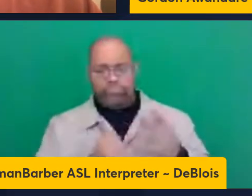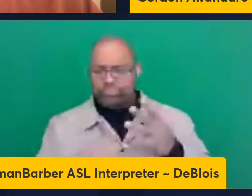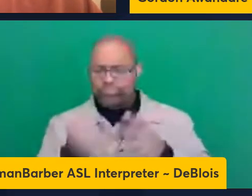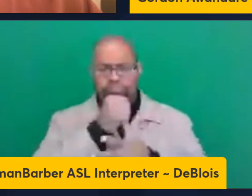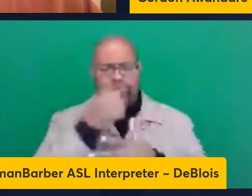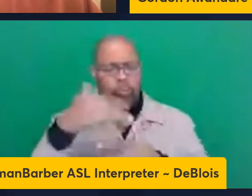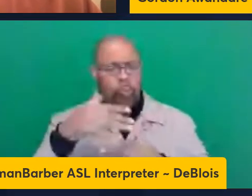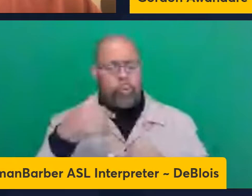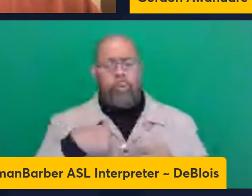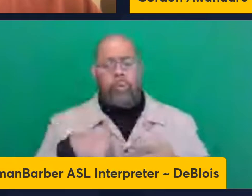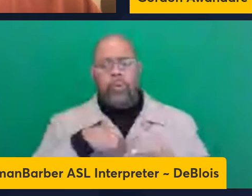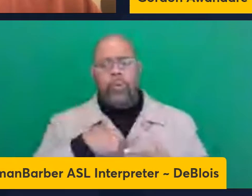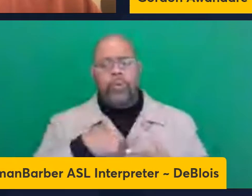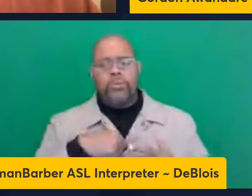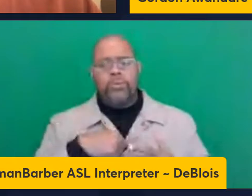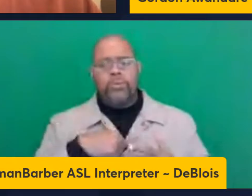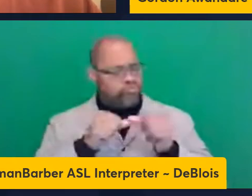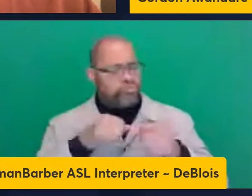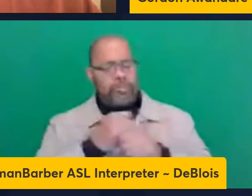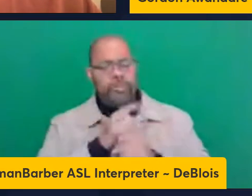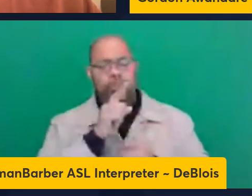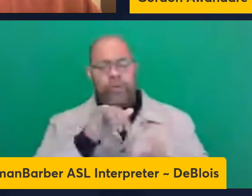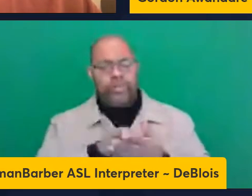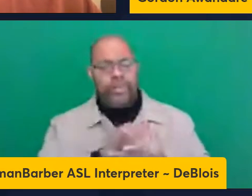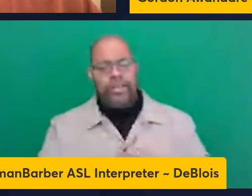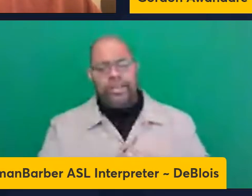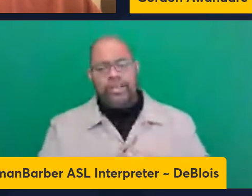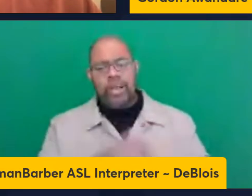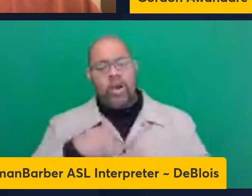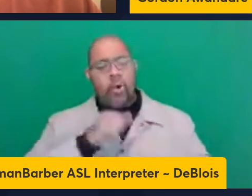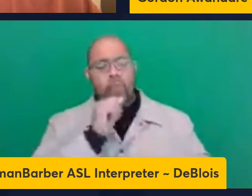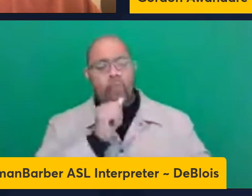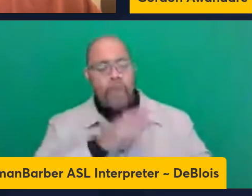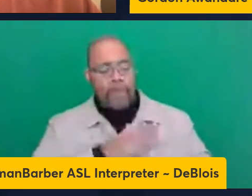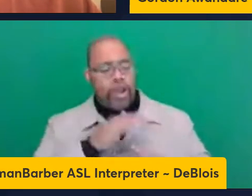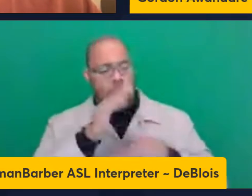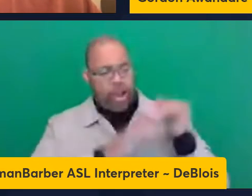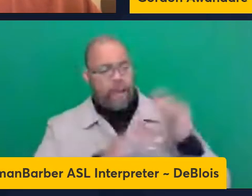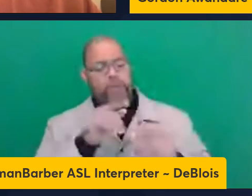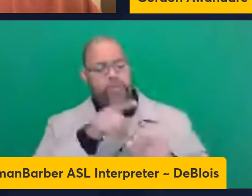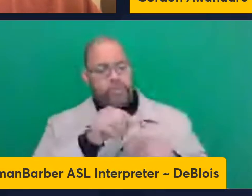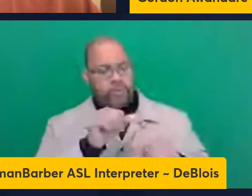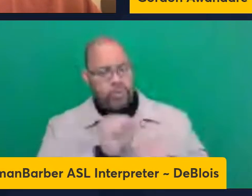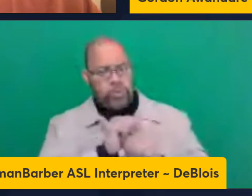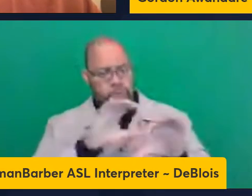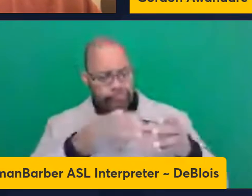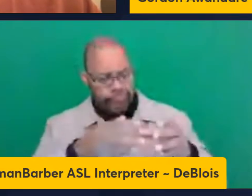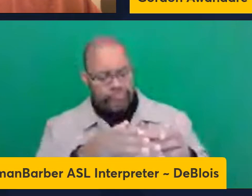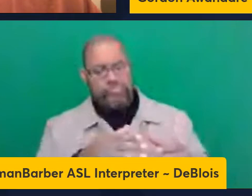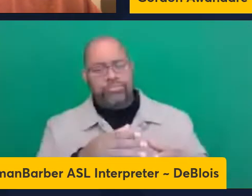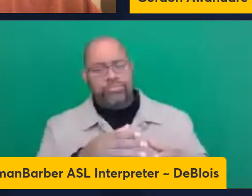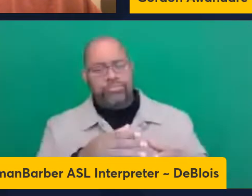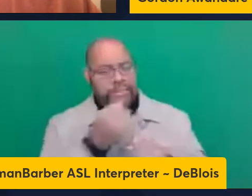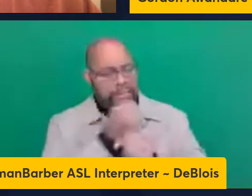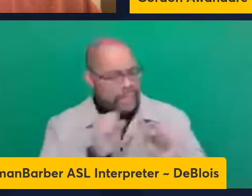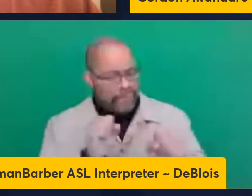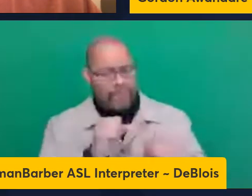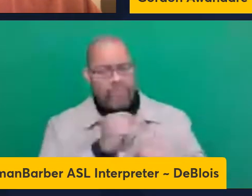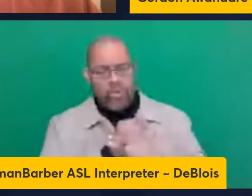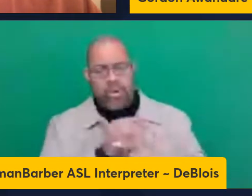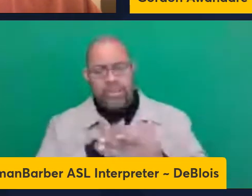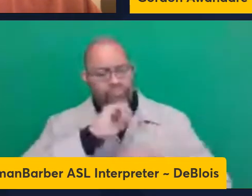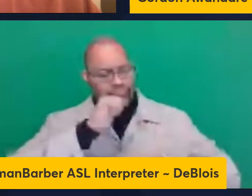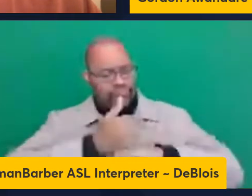go to any lengths to make sure that women are comfortable at YBIB. We all the safeguarding that we put in